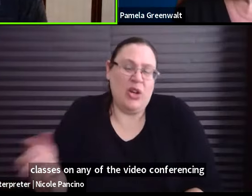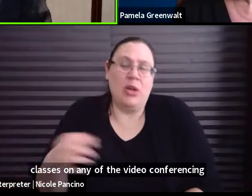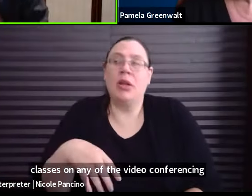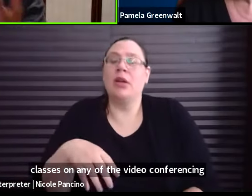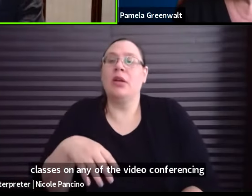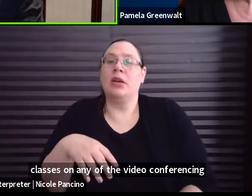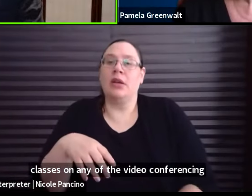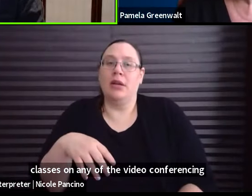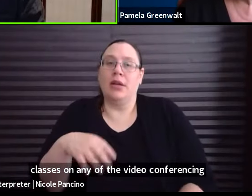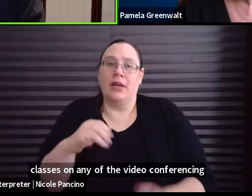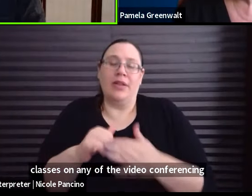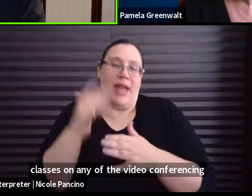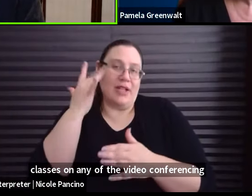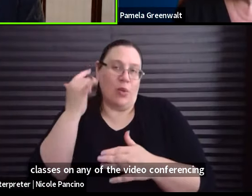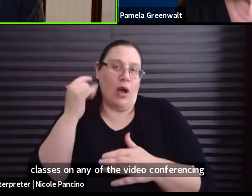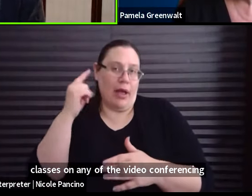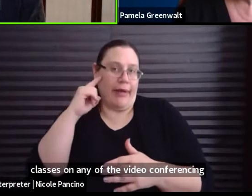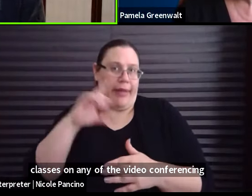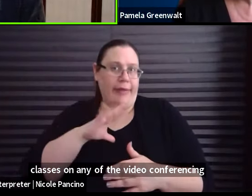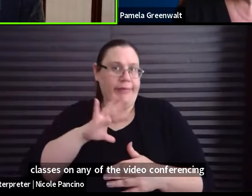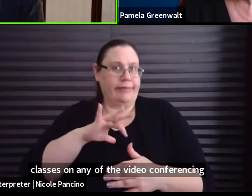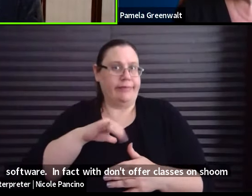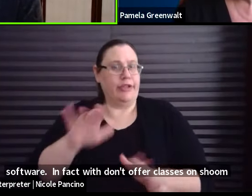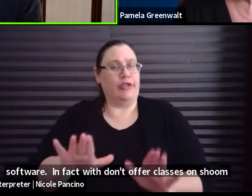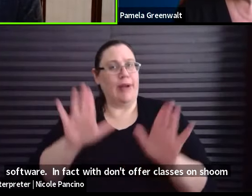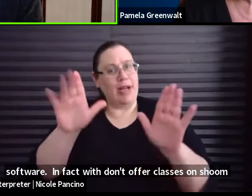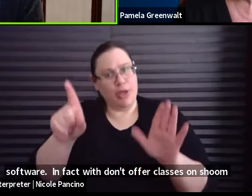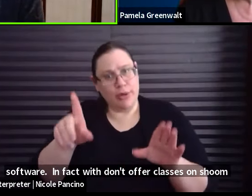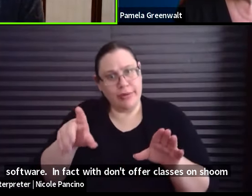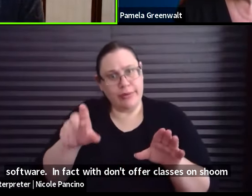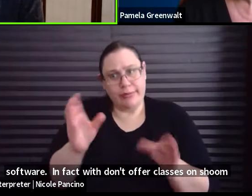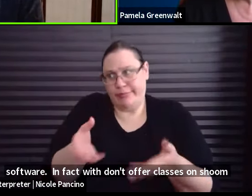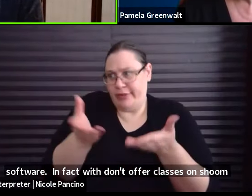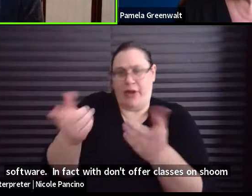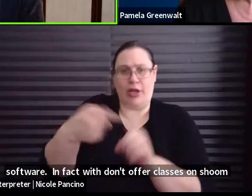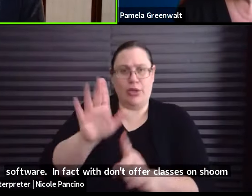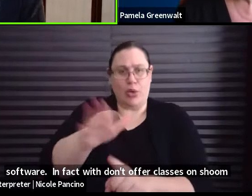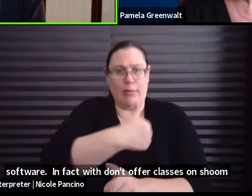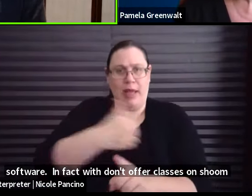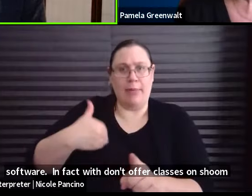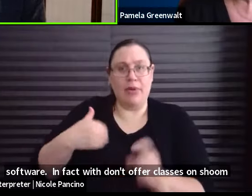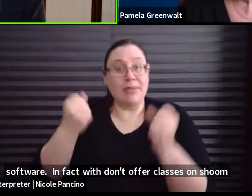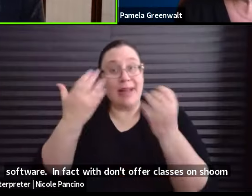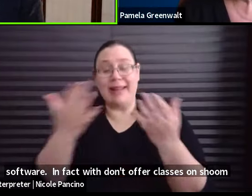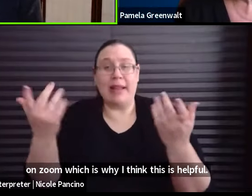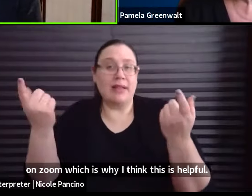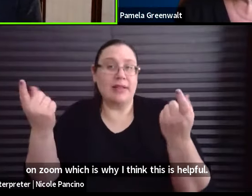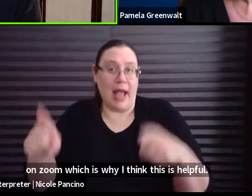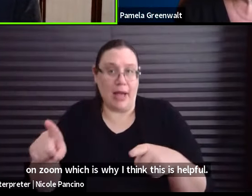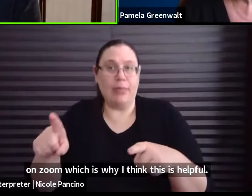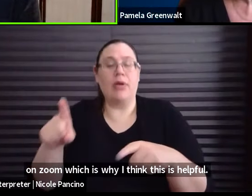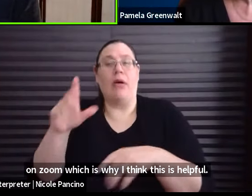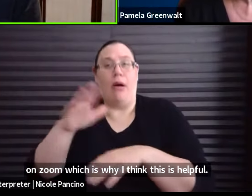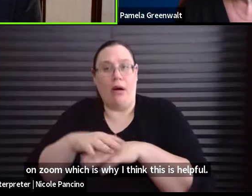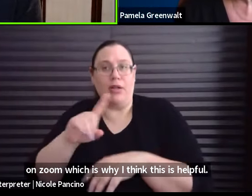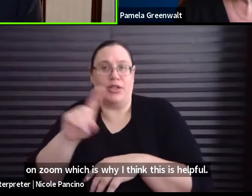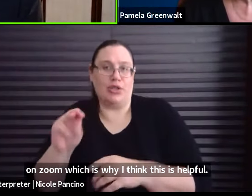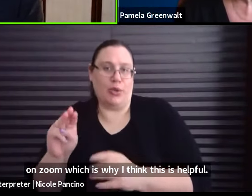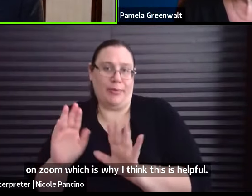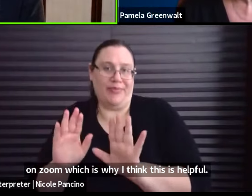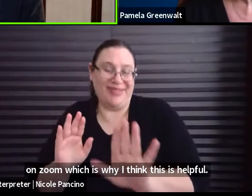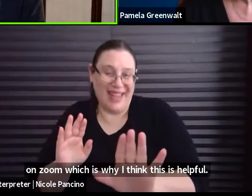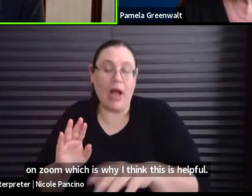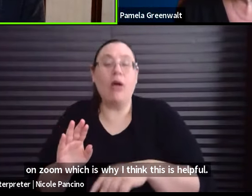which is why I think this is so helpful, since you're making this available for members, because a lot of things are happening on Zoom. That said, there are others